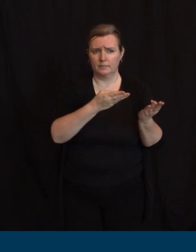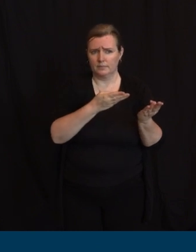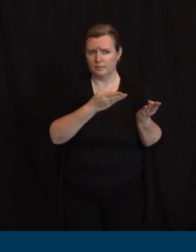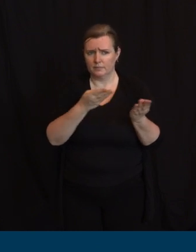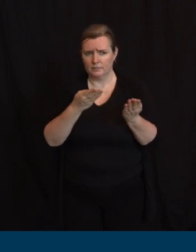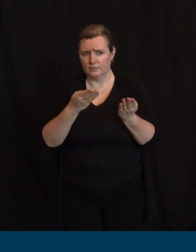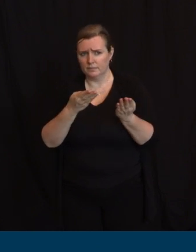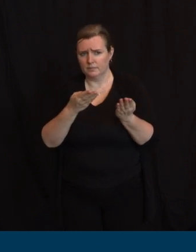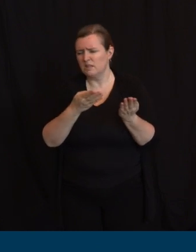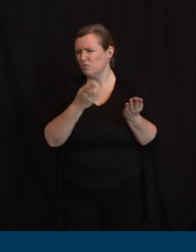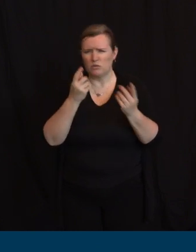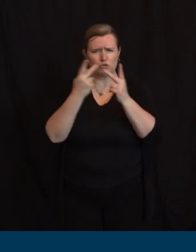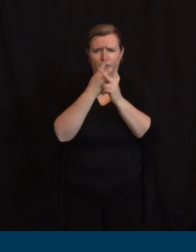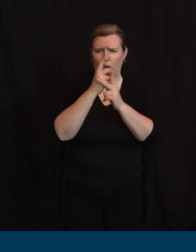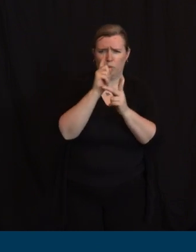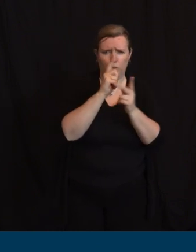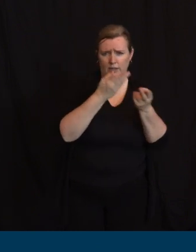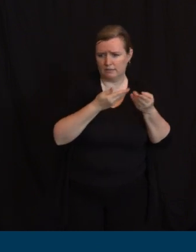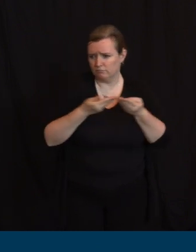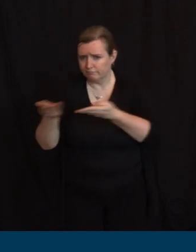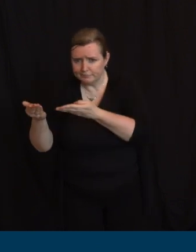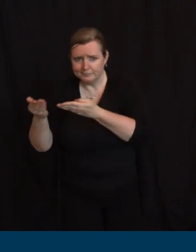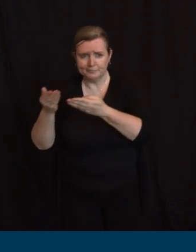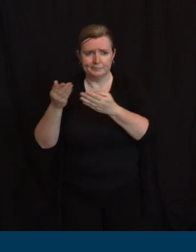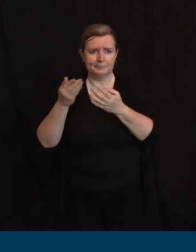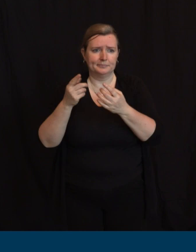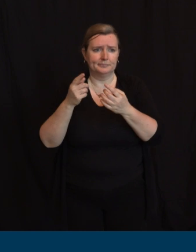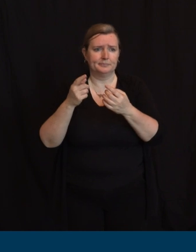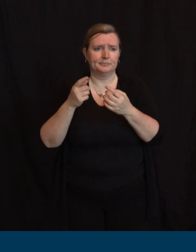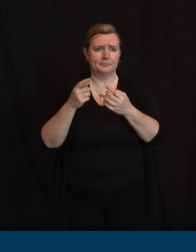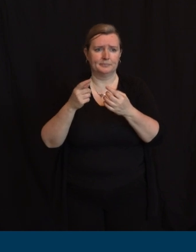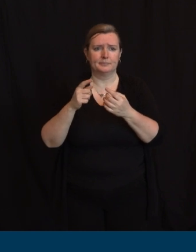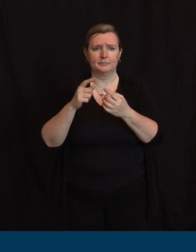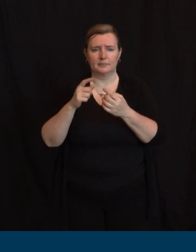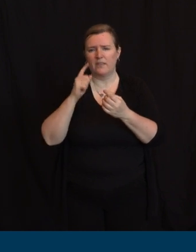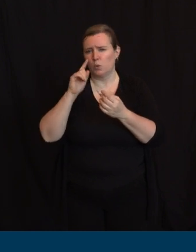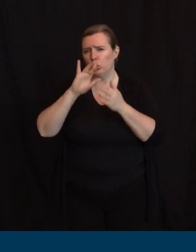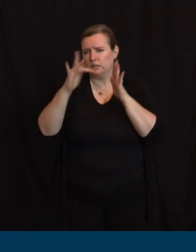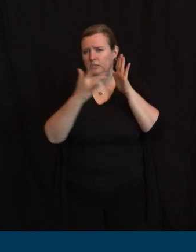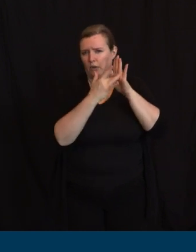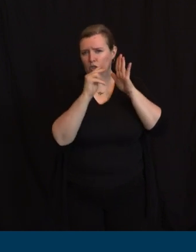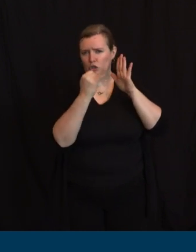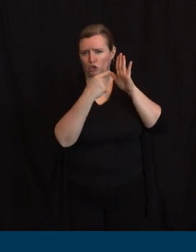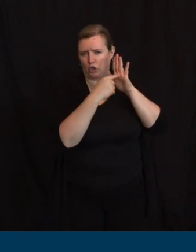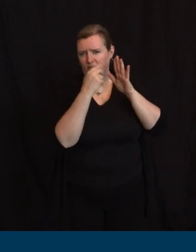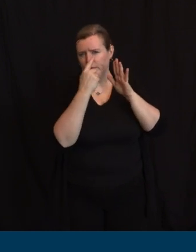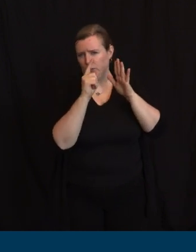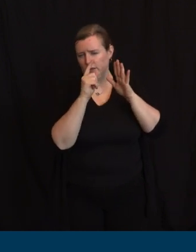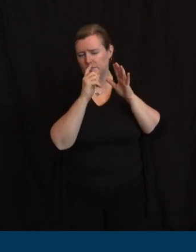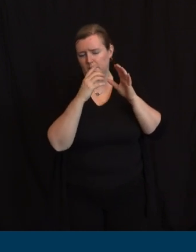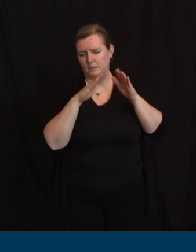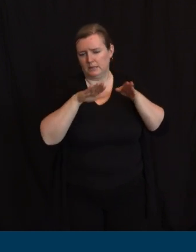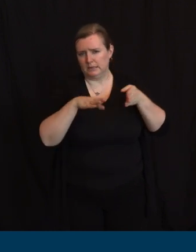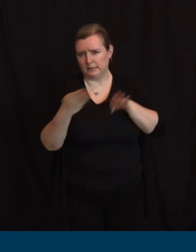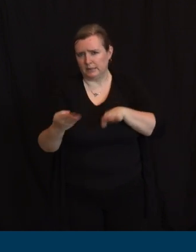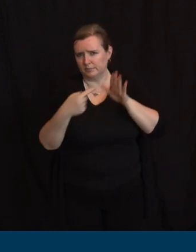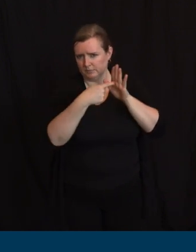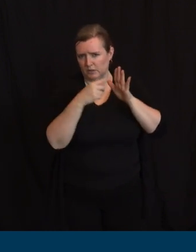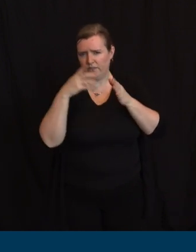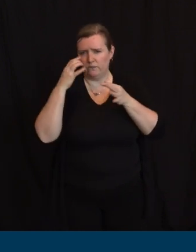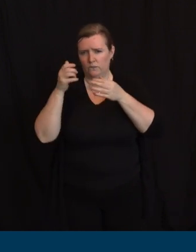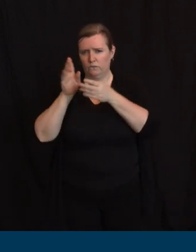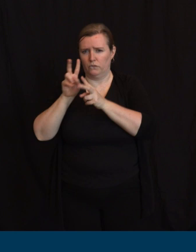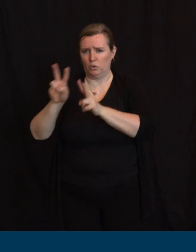Dr. Falzone. I was on with the Attorney General this morning. So right now, we're just trying to nail down the processes to make